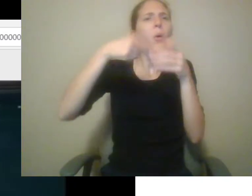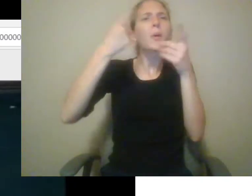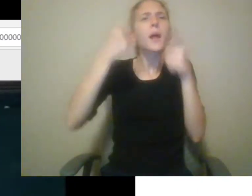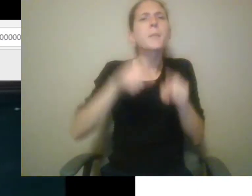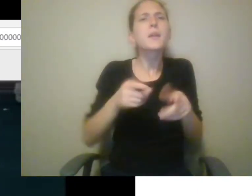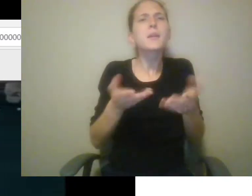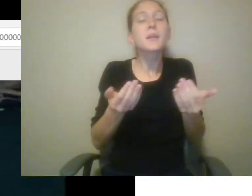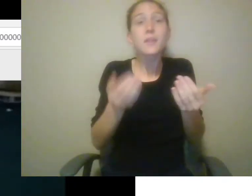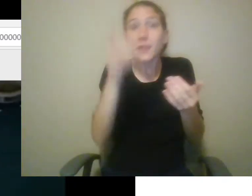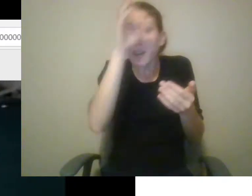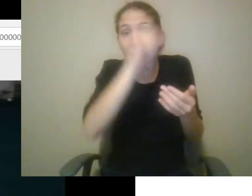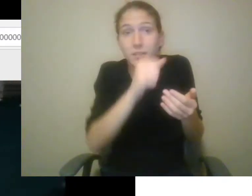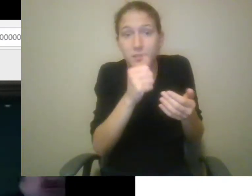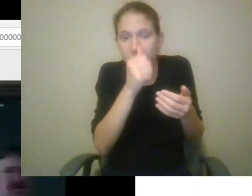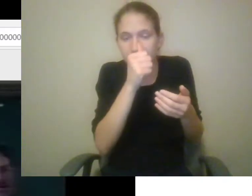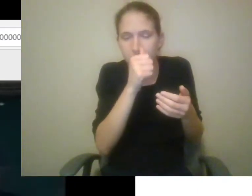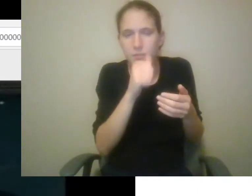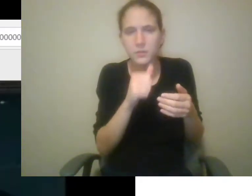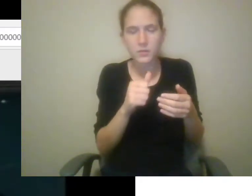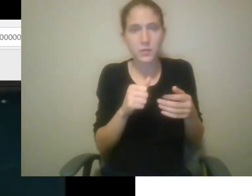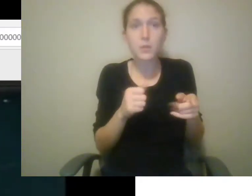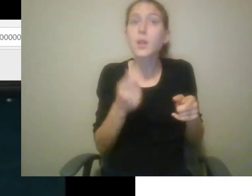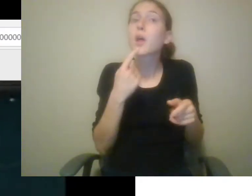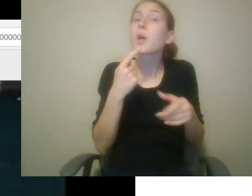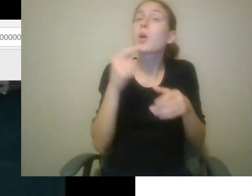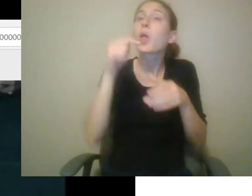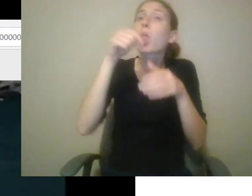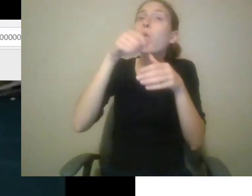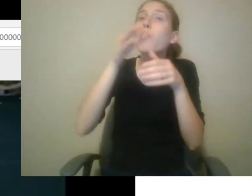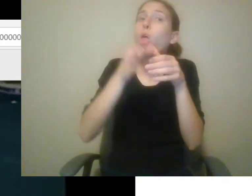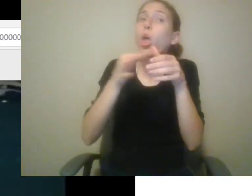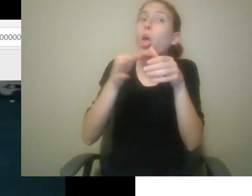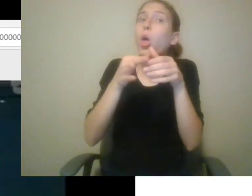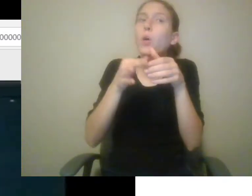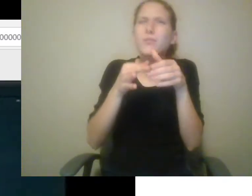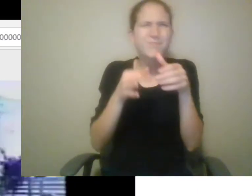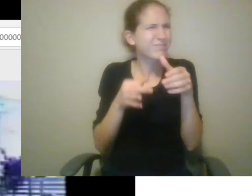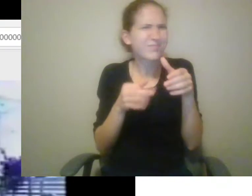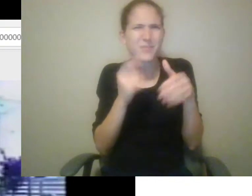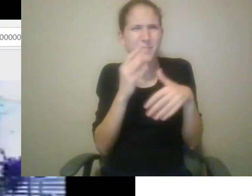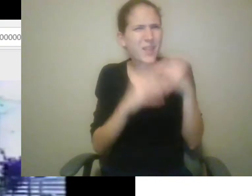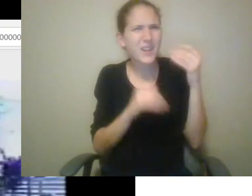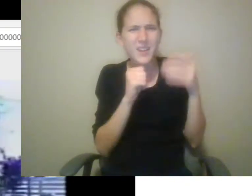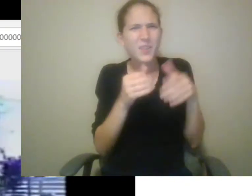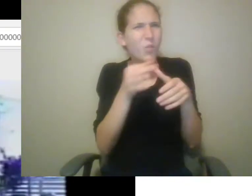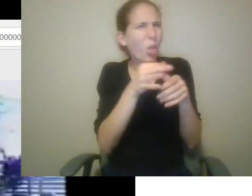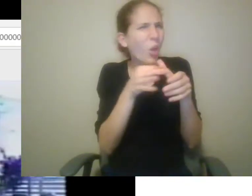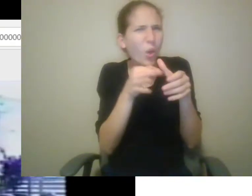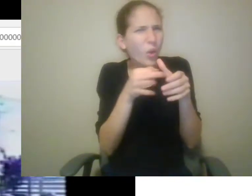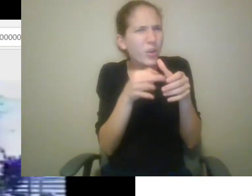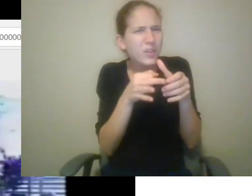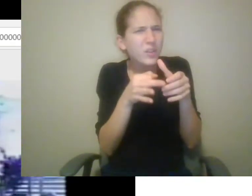What would happen? What would flow? Why? What does it flow?